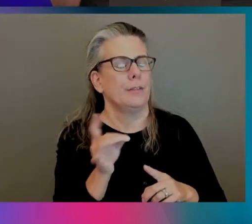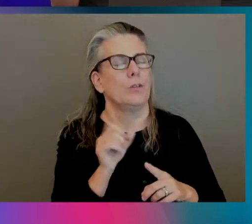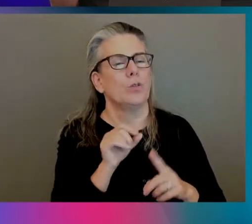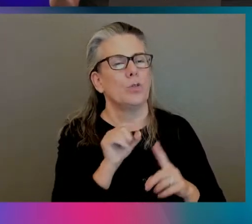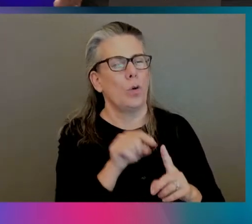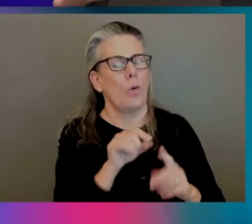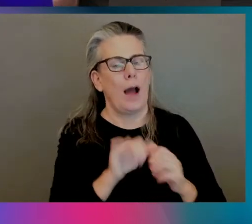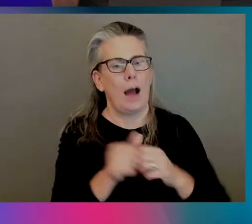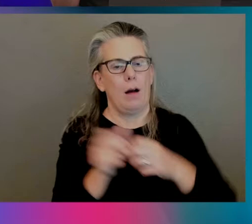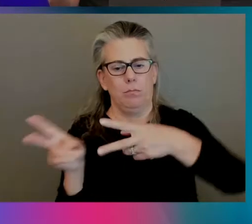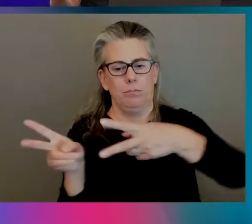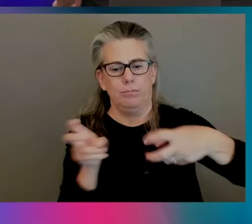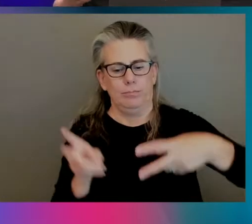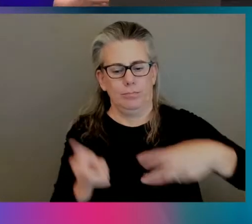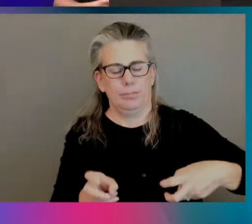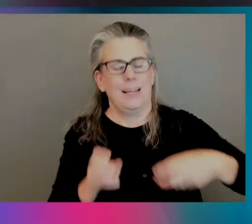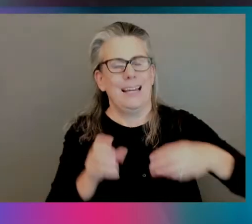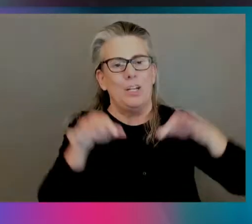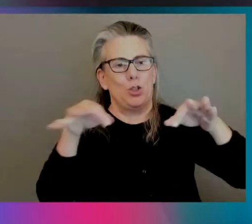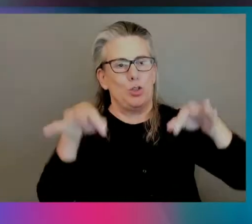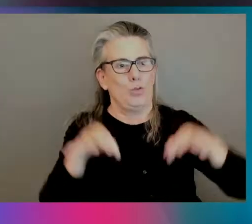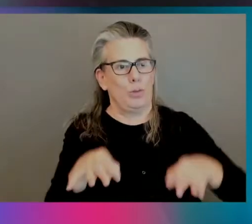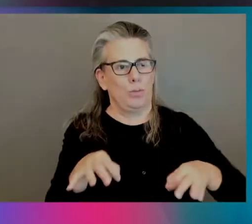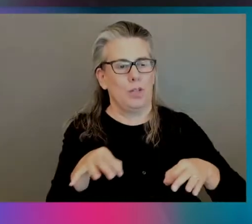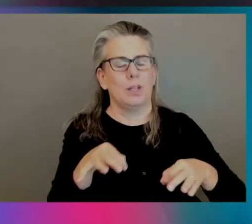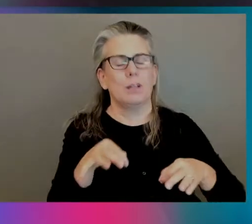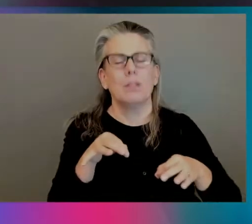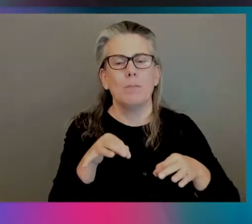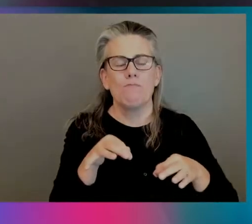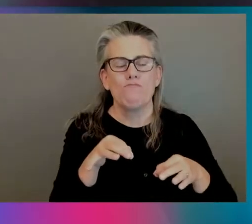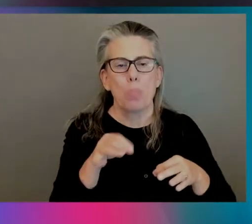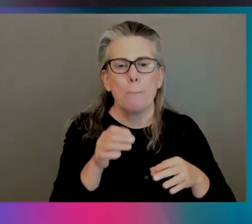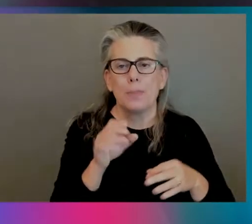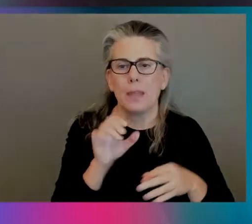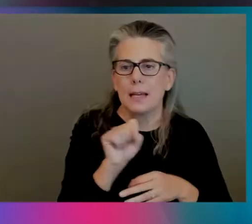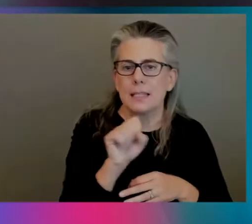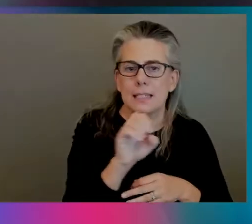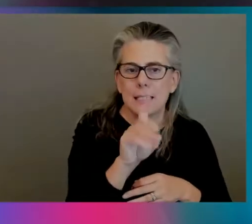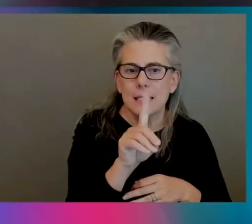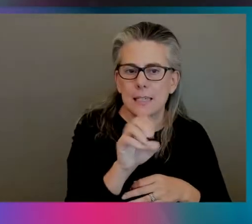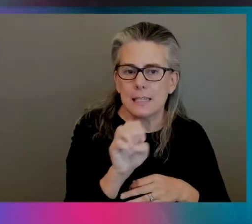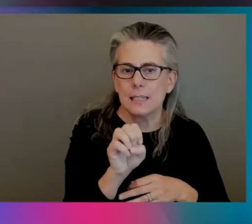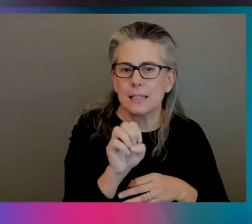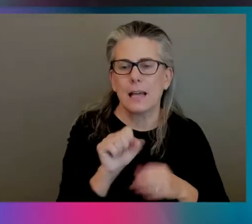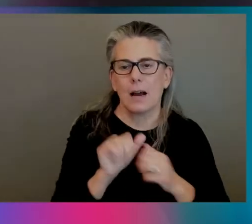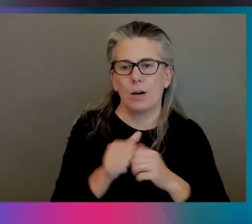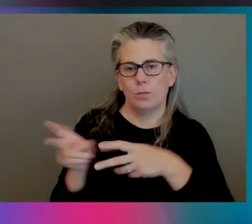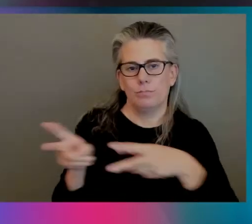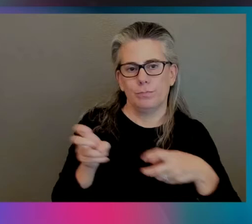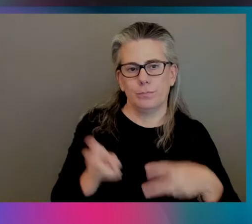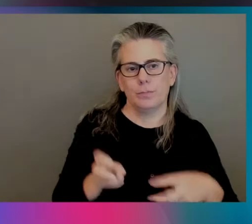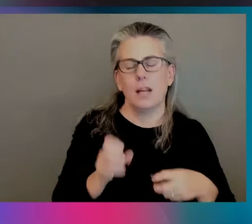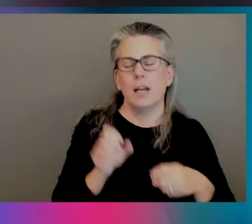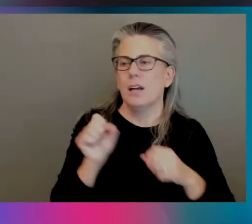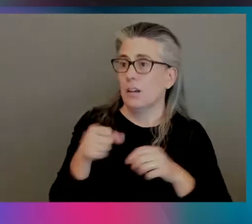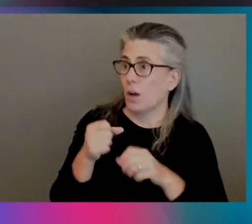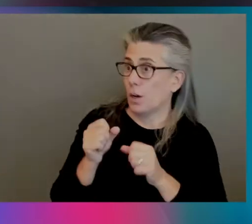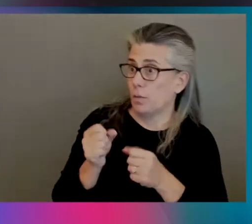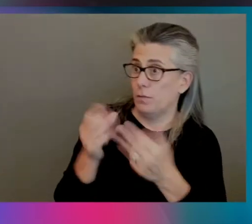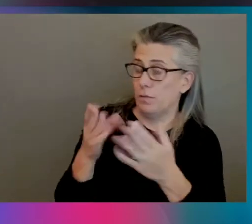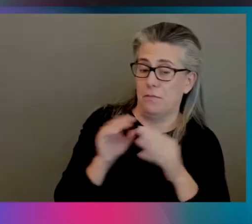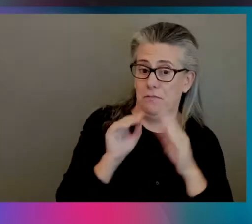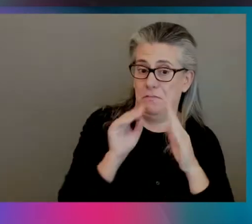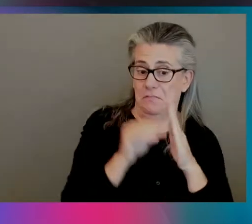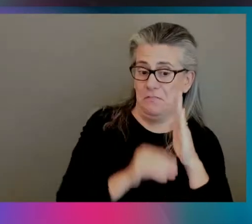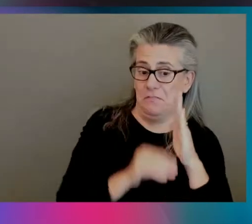for entities and what they're talking about. I think you could just feed it the script of Troll 2 and it could figure that out pretty quickly. That sounds like